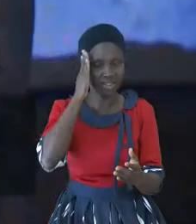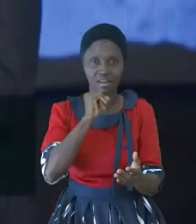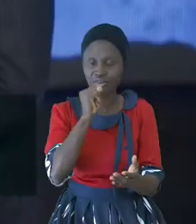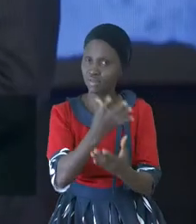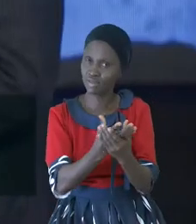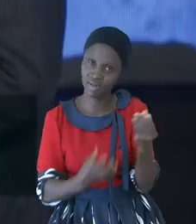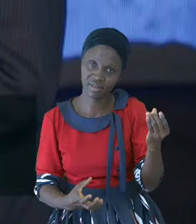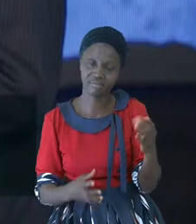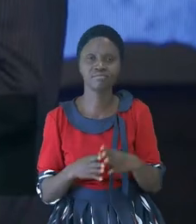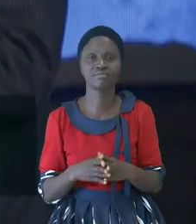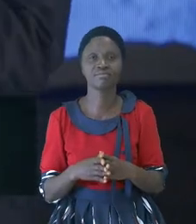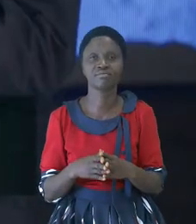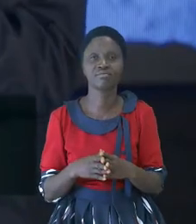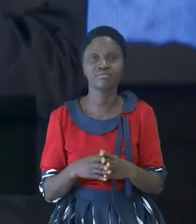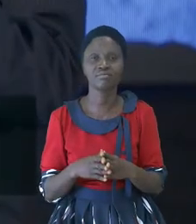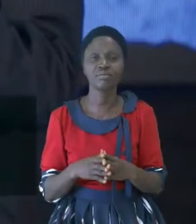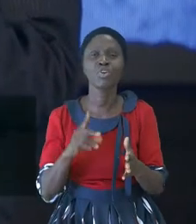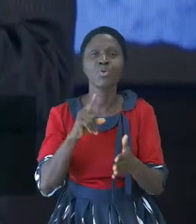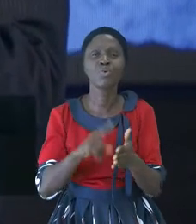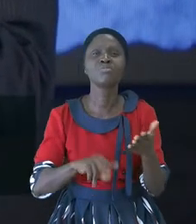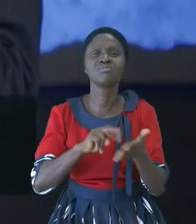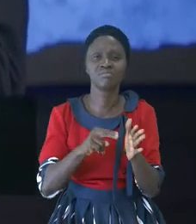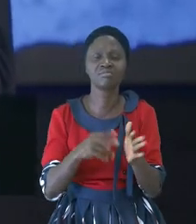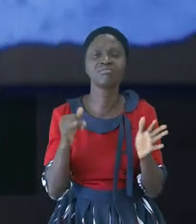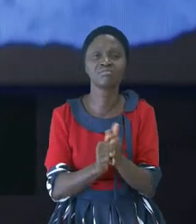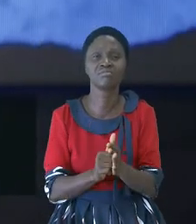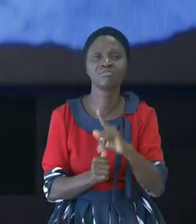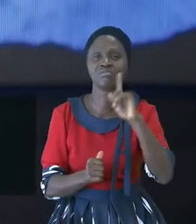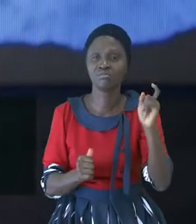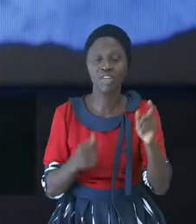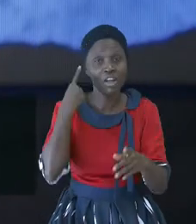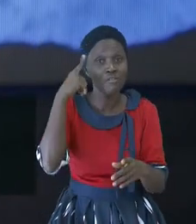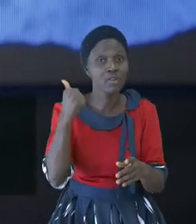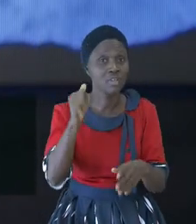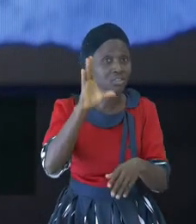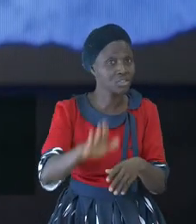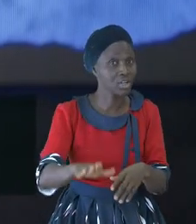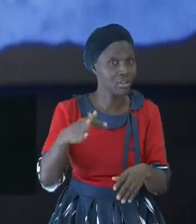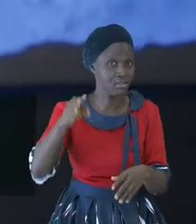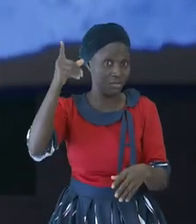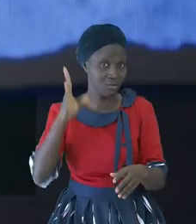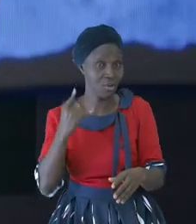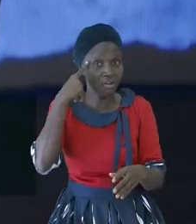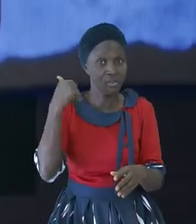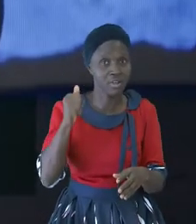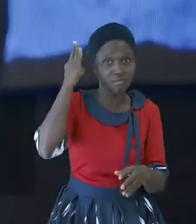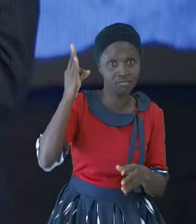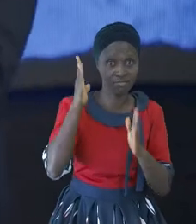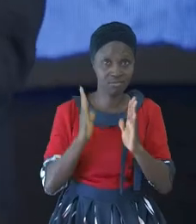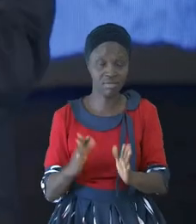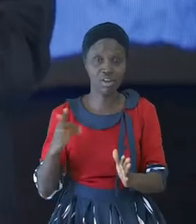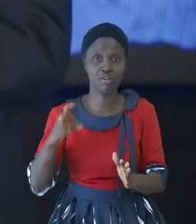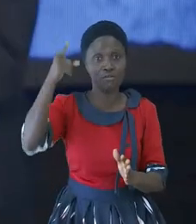that mean? For a child of God, for a minister of God, for a professional,